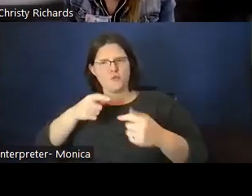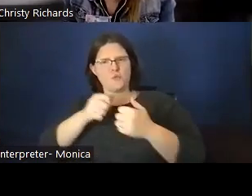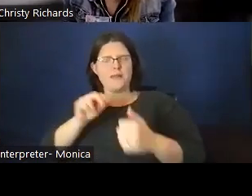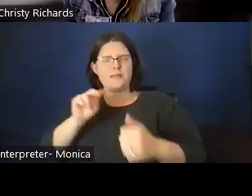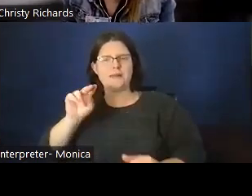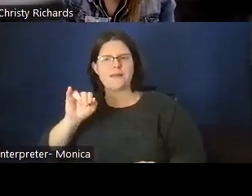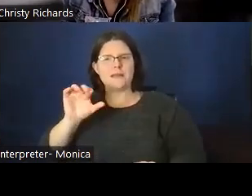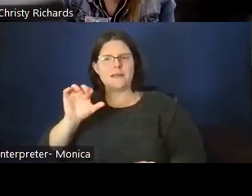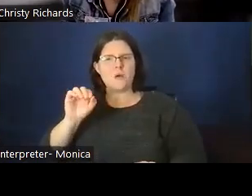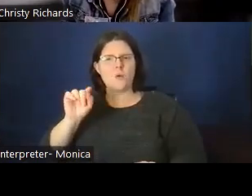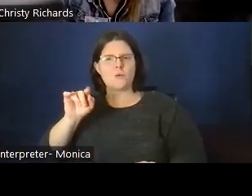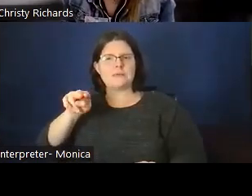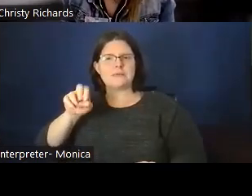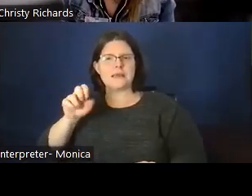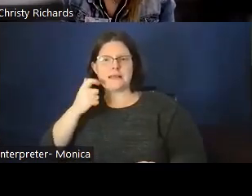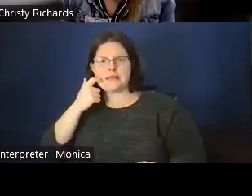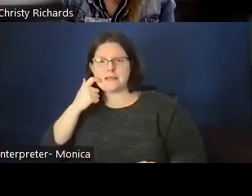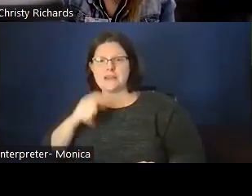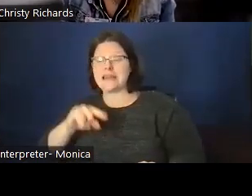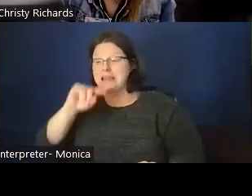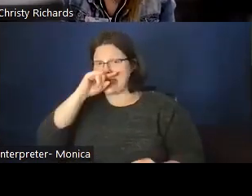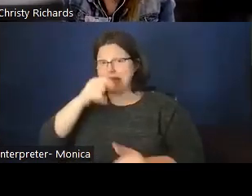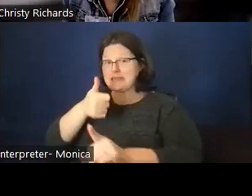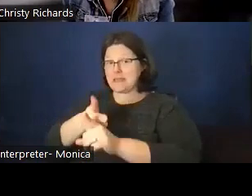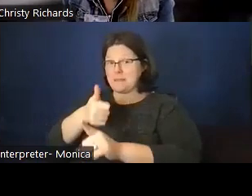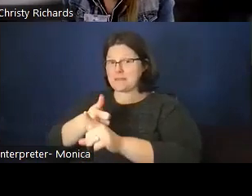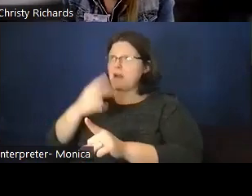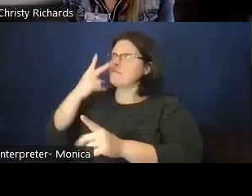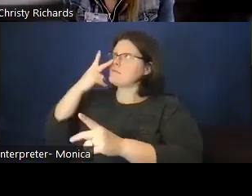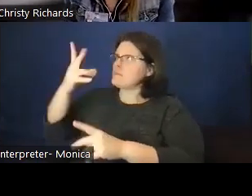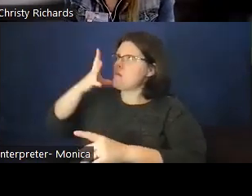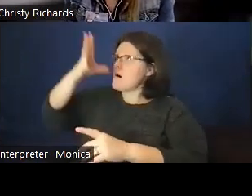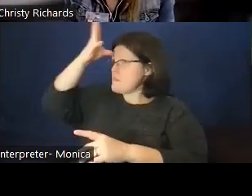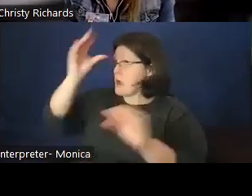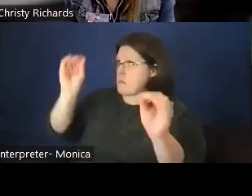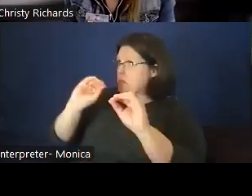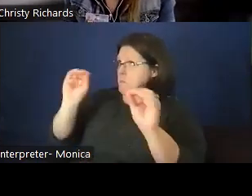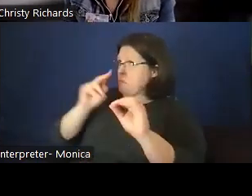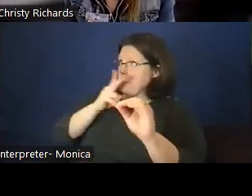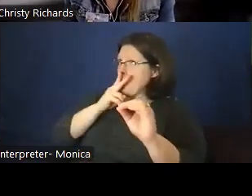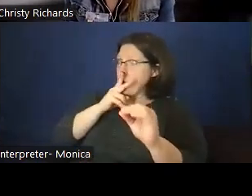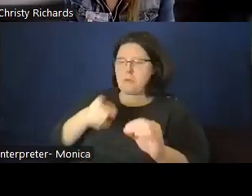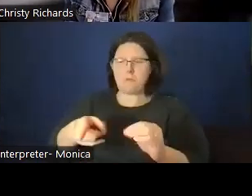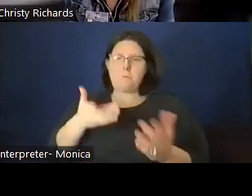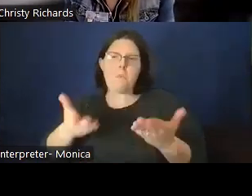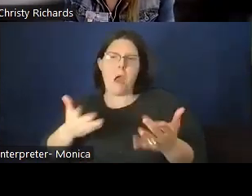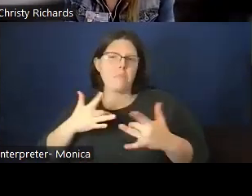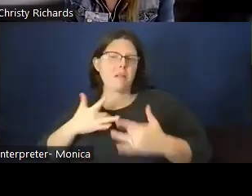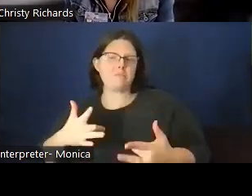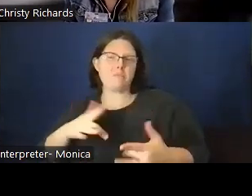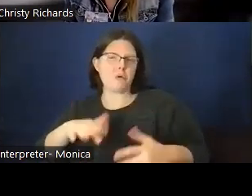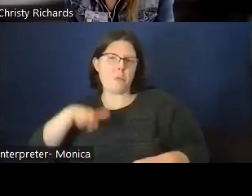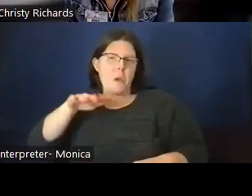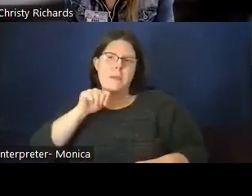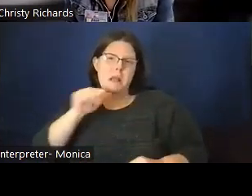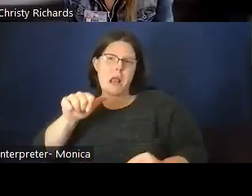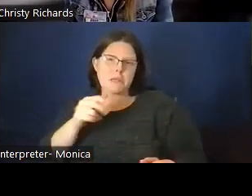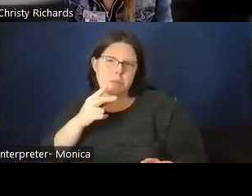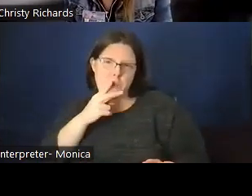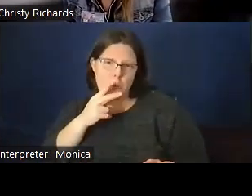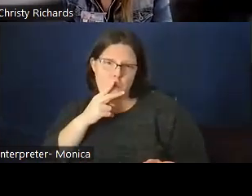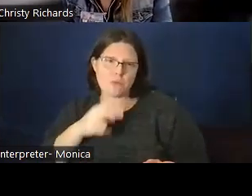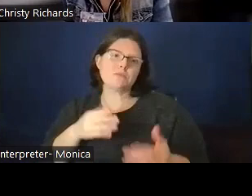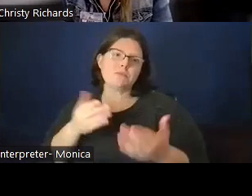in non-smoking homes are more likely to not smoke or vape. So reach out and ask for help if you need some help getting off